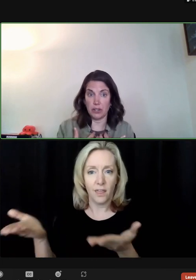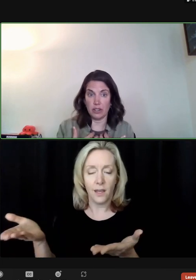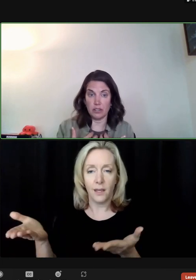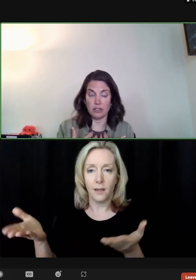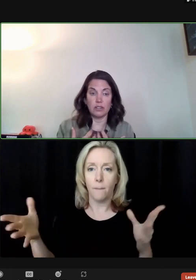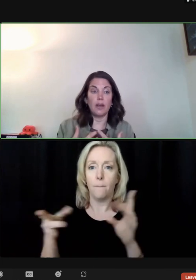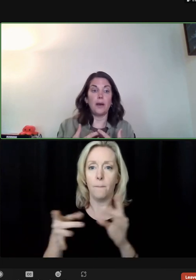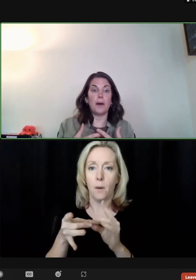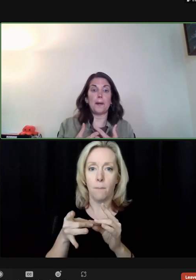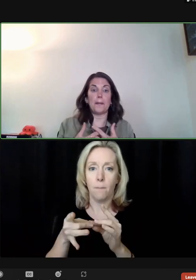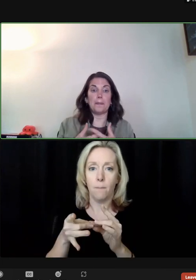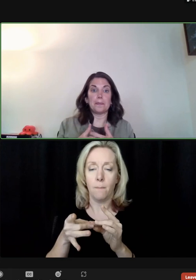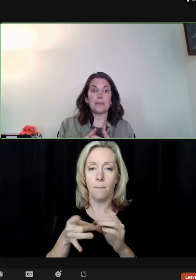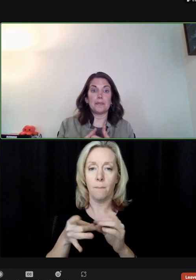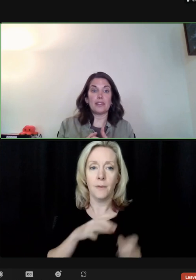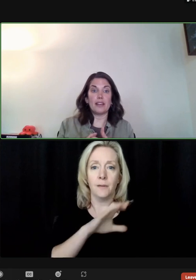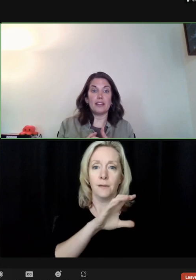experience, fully experience.